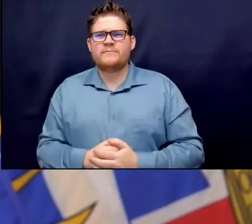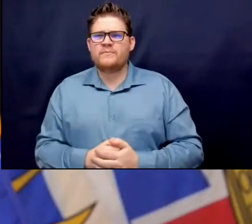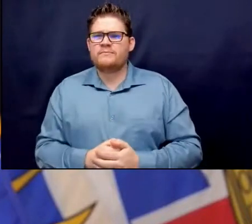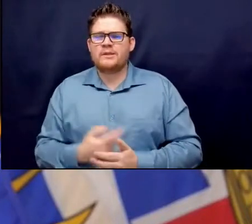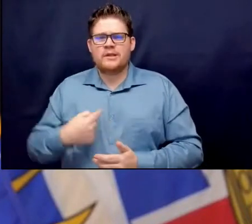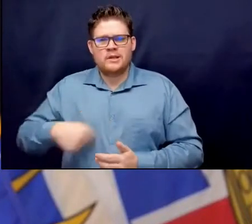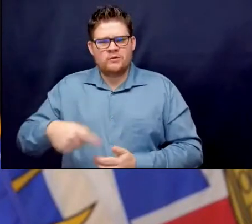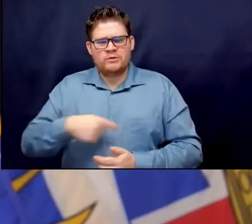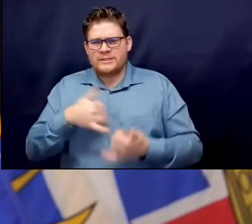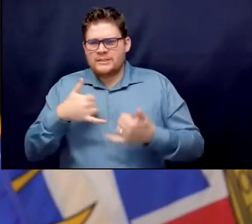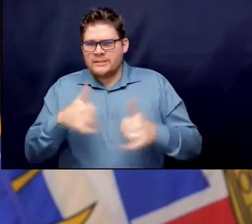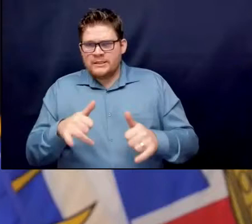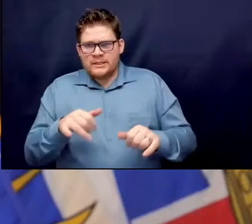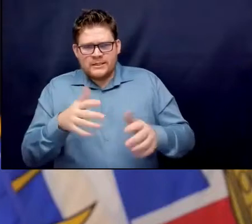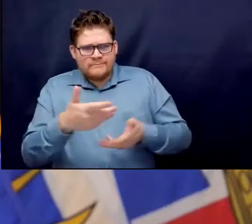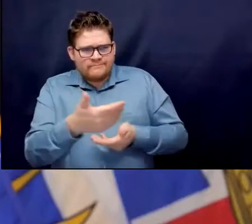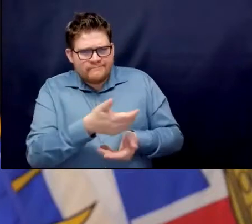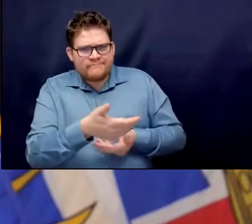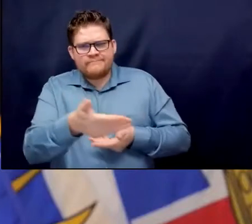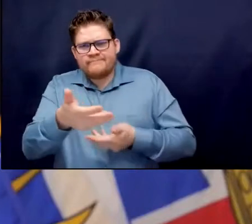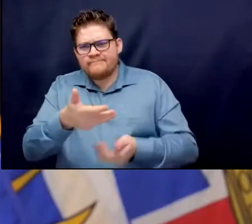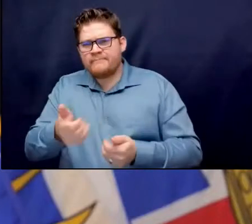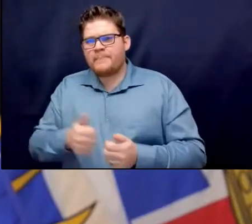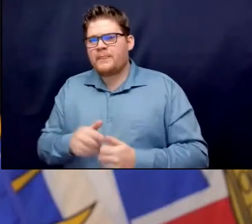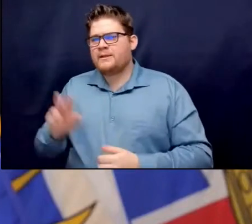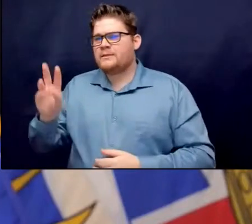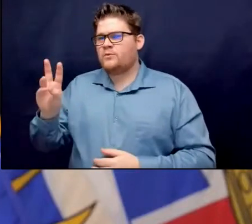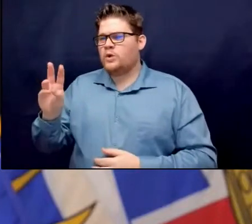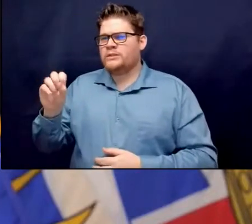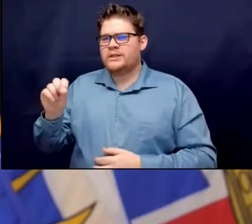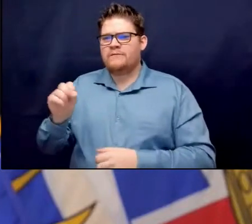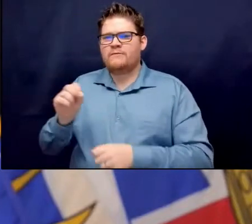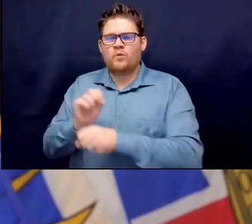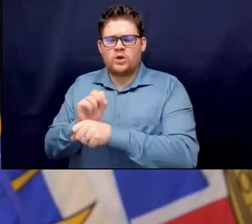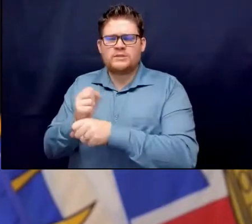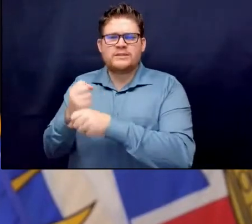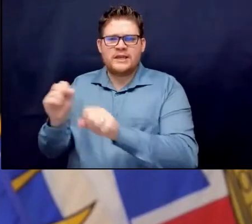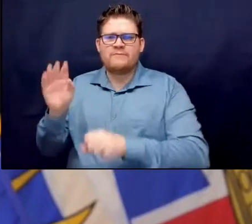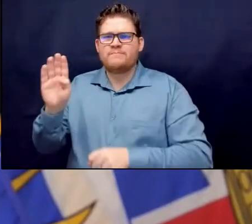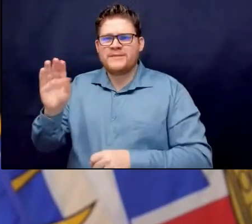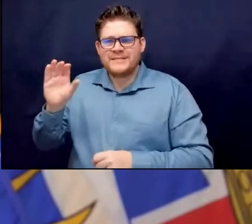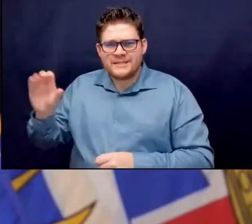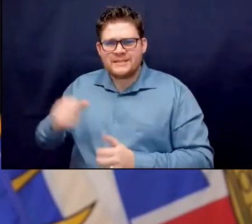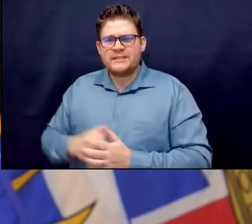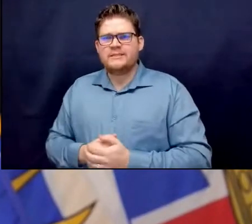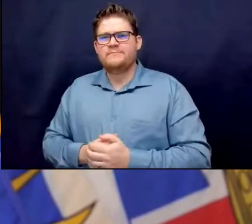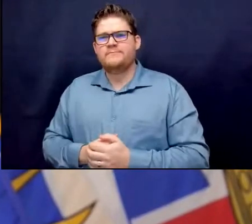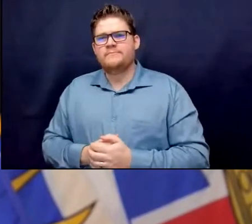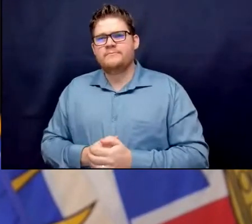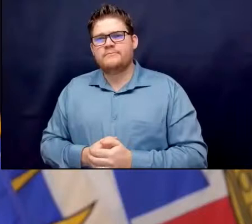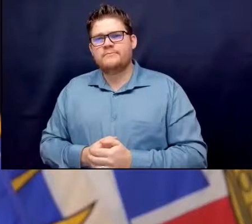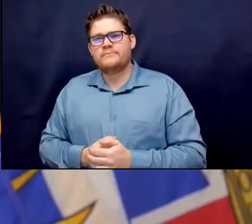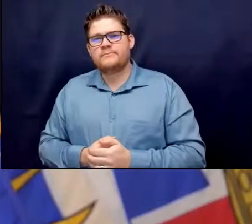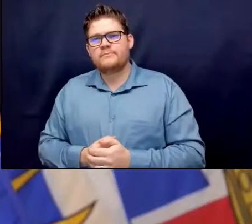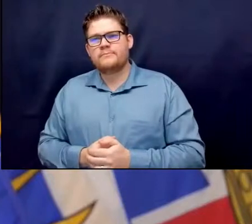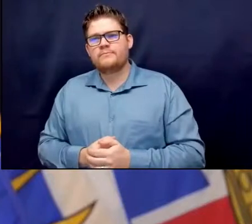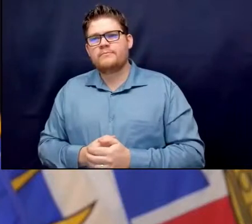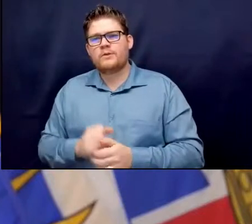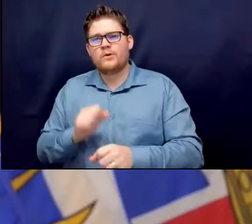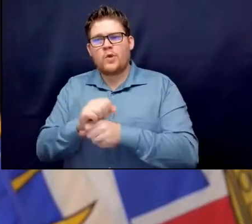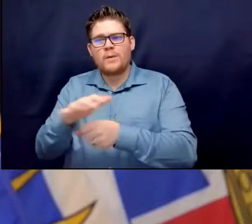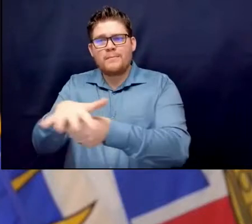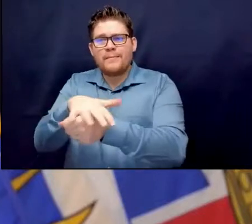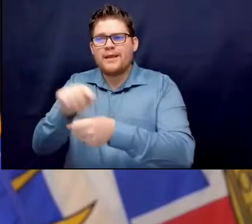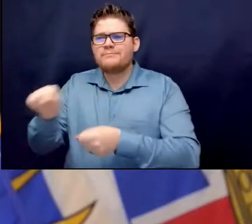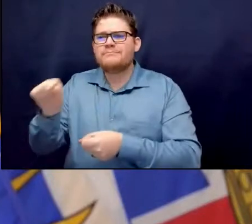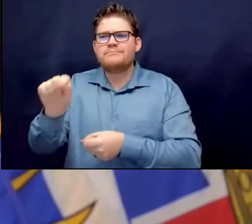for working with WorkSafe around worker compensation issues. But, you know, the bottom line right now is